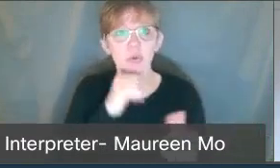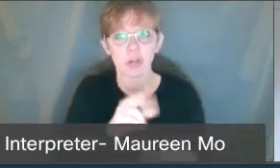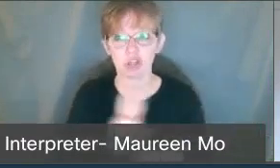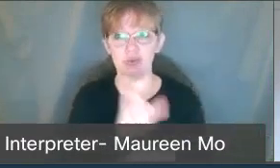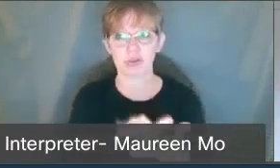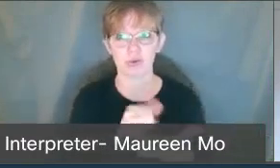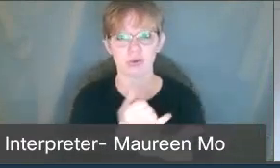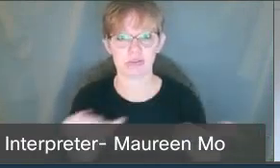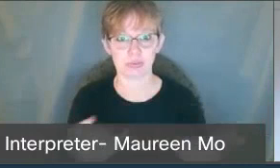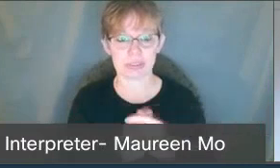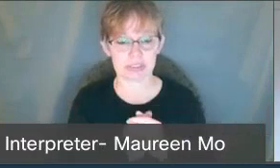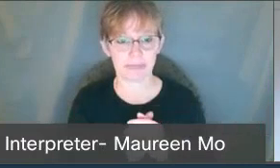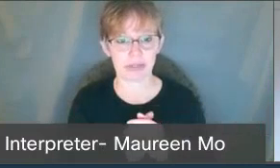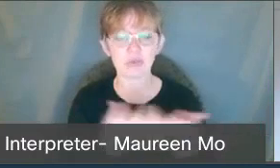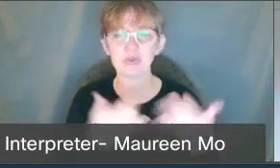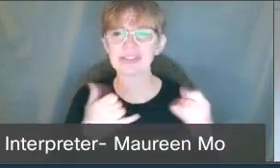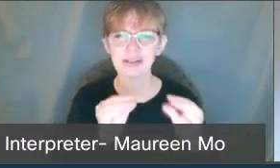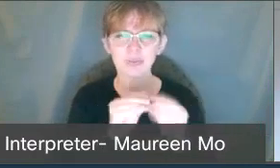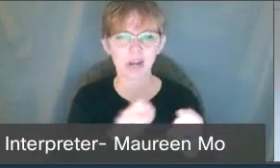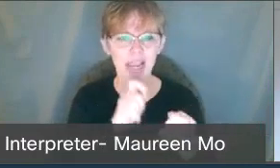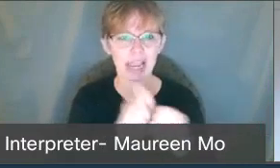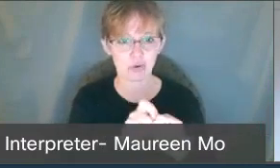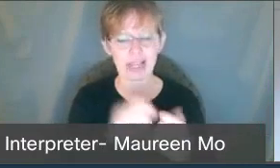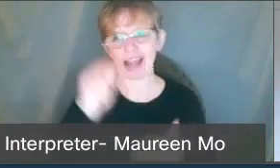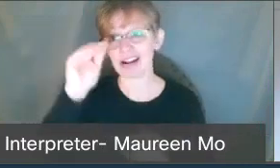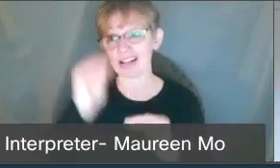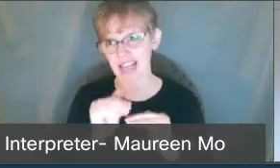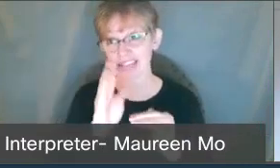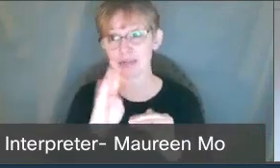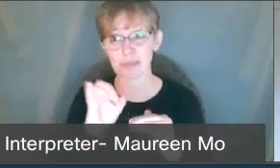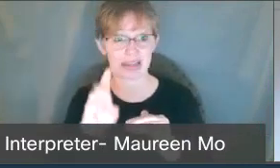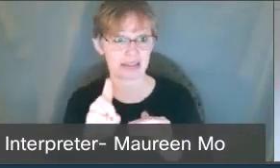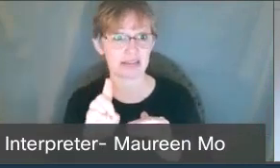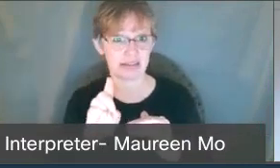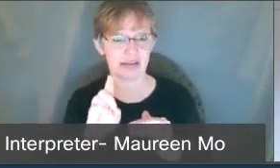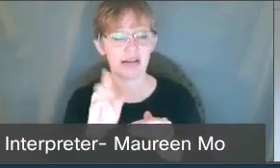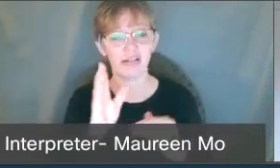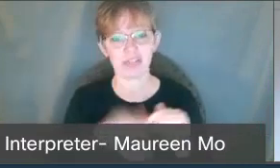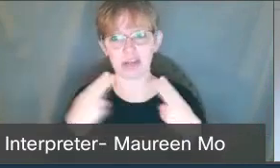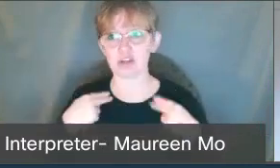it's still more accurate, and I would argue less biased than unaided human judgment.